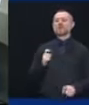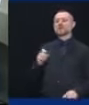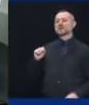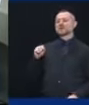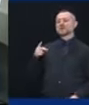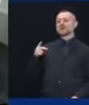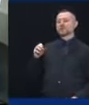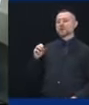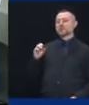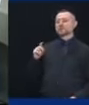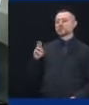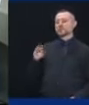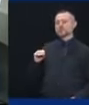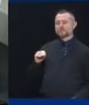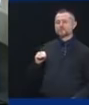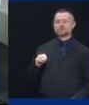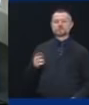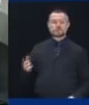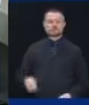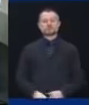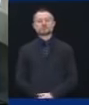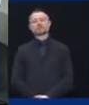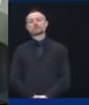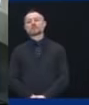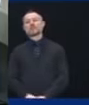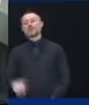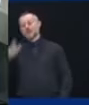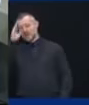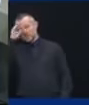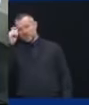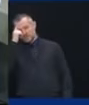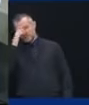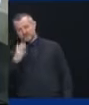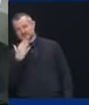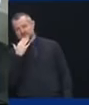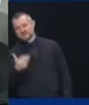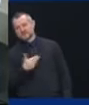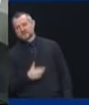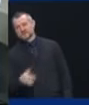microphone. Hello, Governor. Thank you for taking my question. Hi, Morgan.